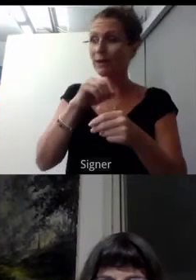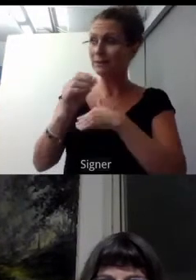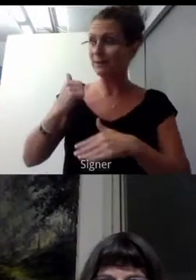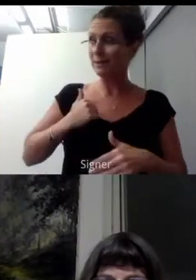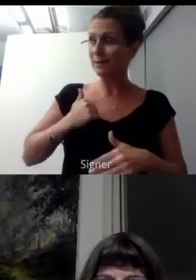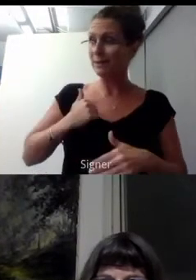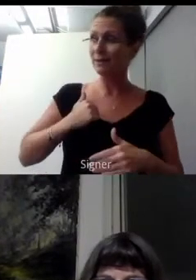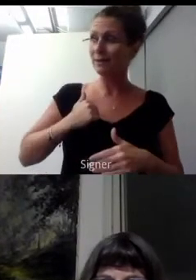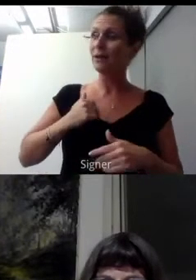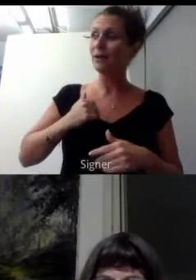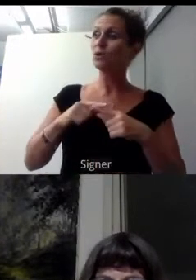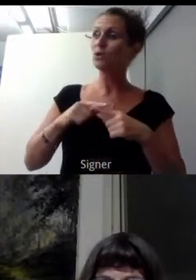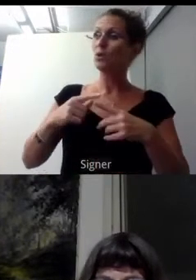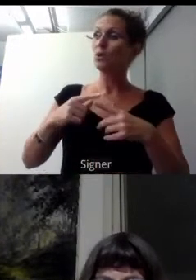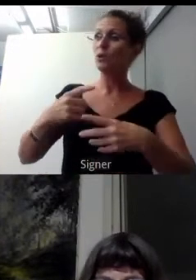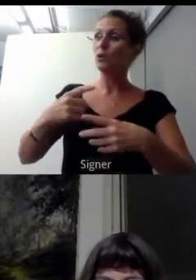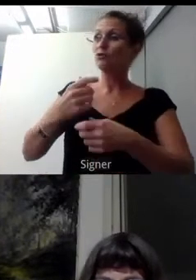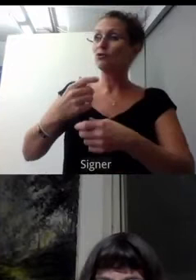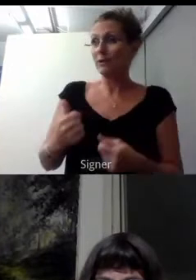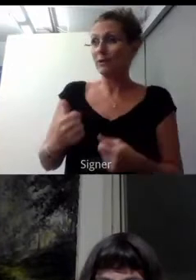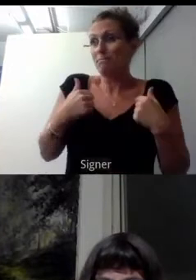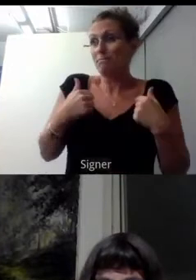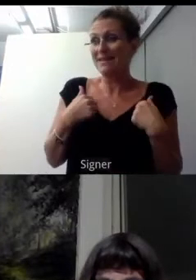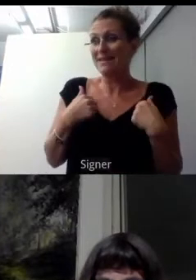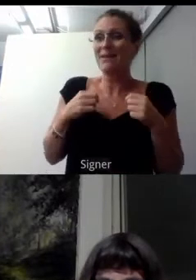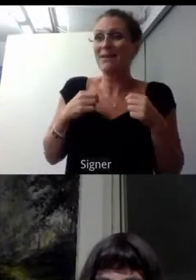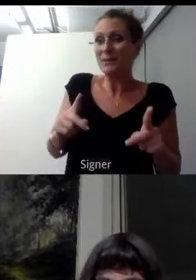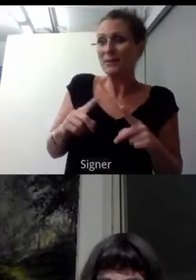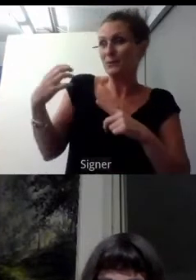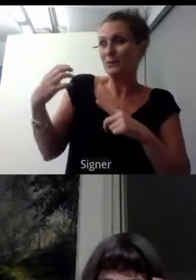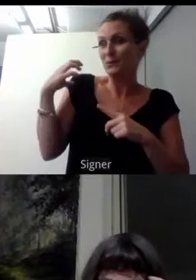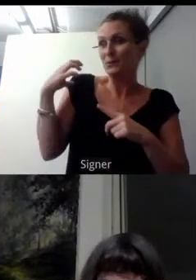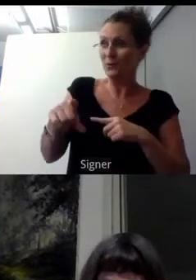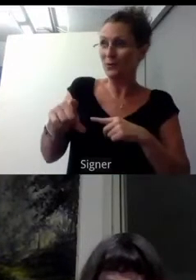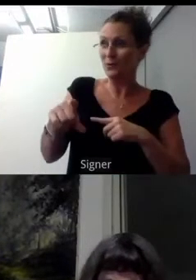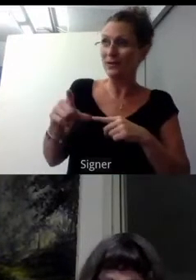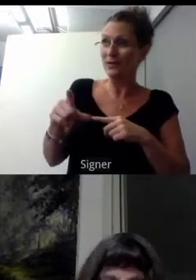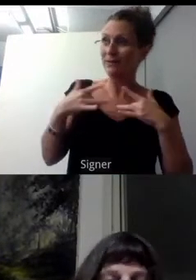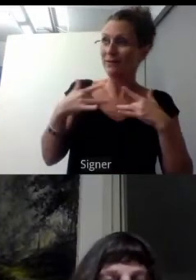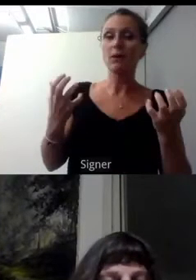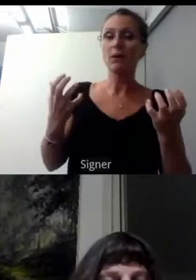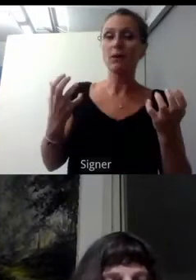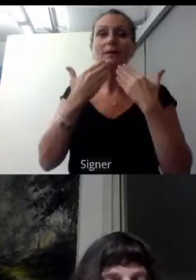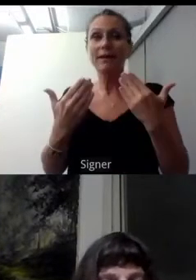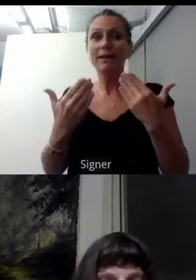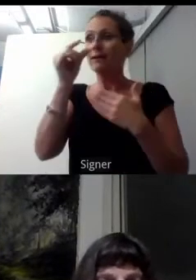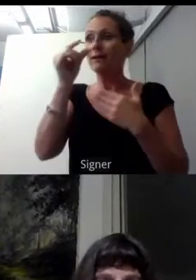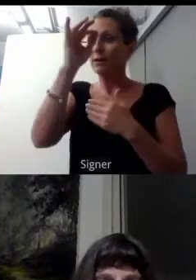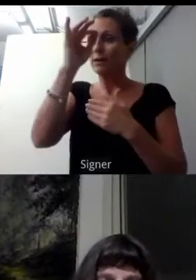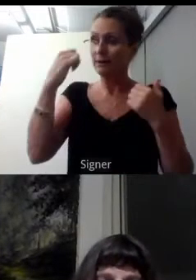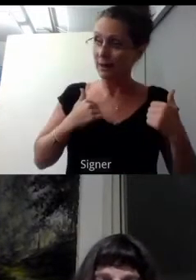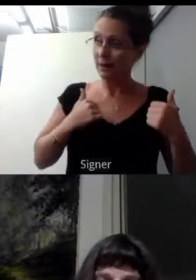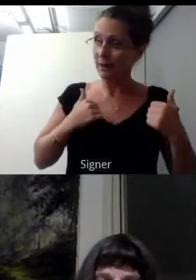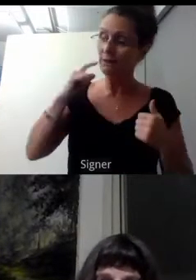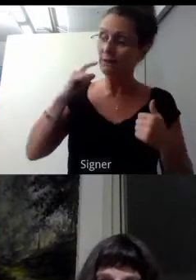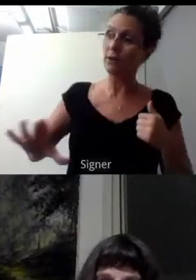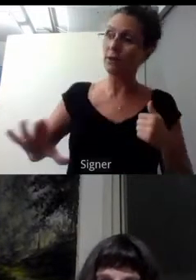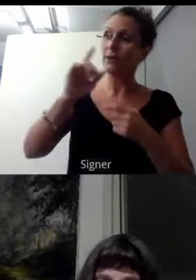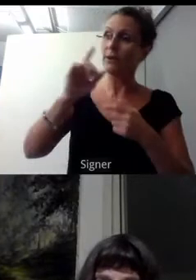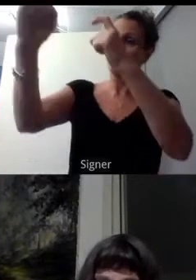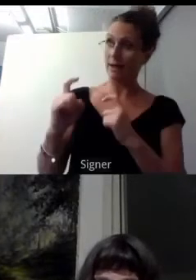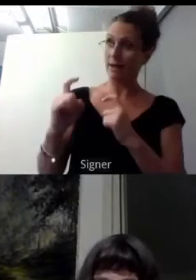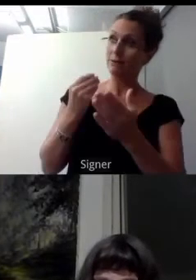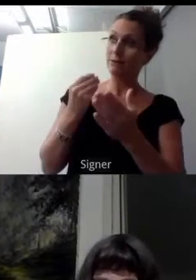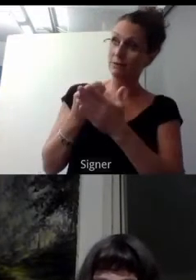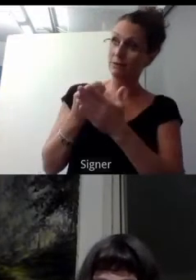opportunity to chair this event. I want to thank the Government of Canada for its generous grant to the Alliance. I want to thank all the